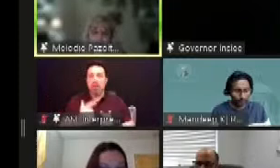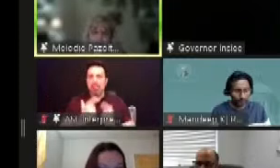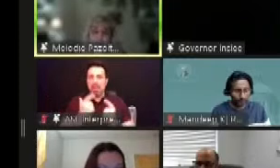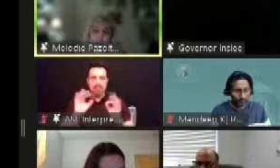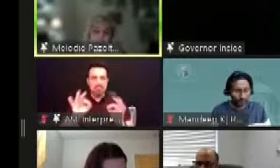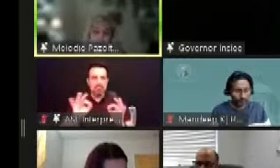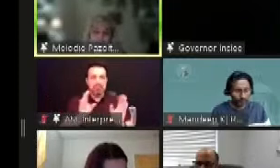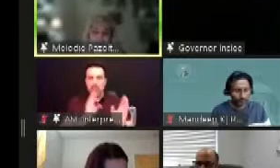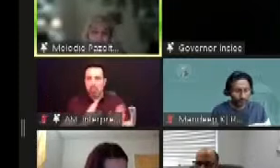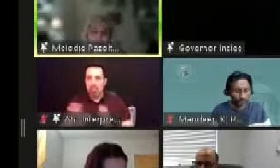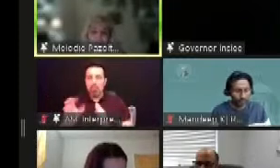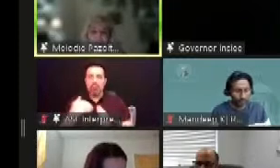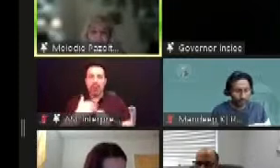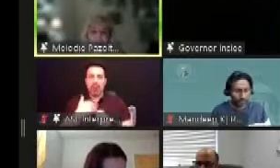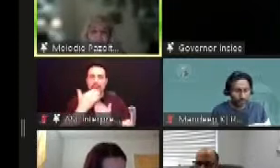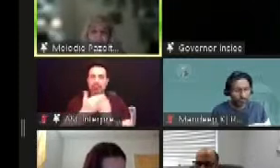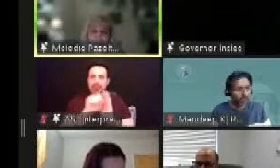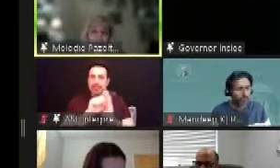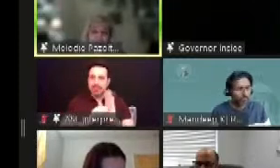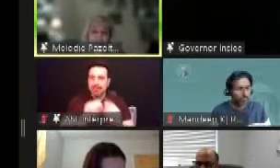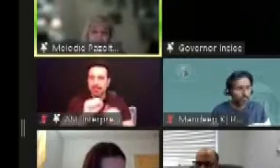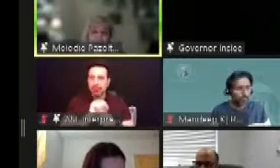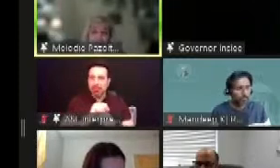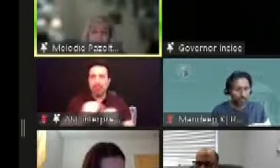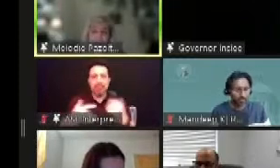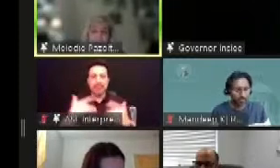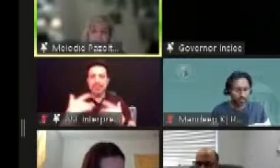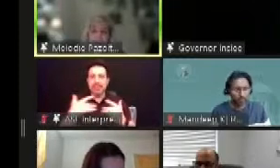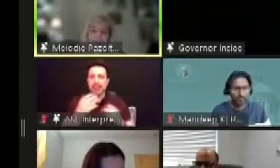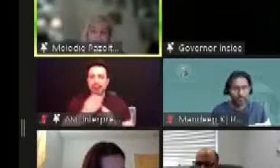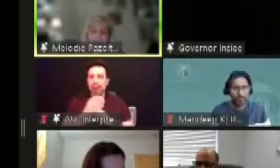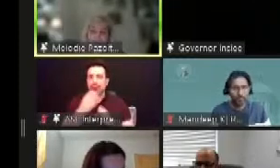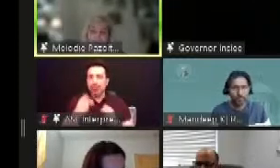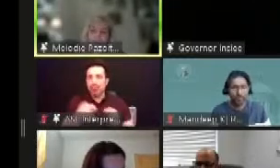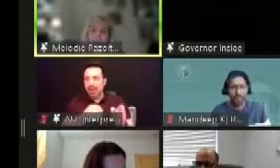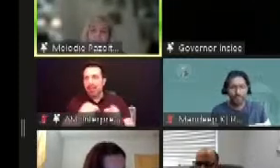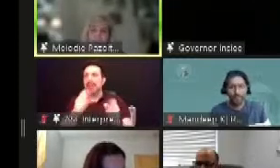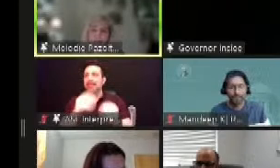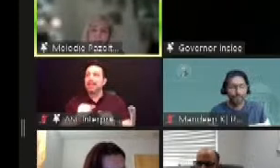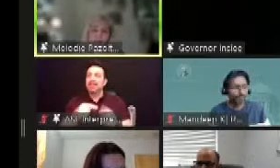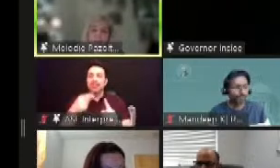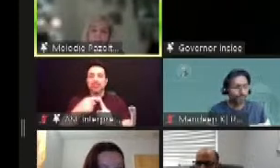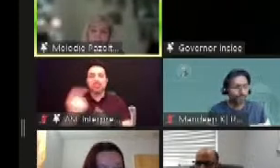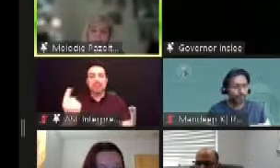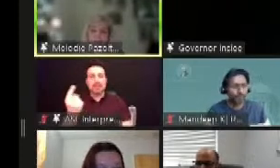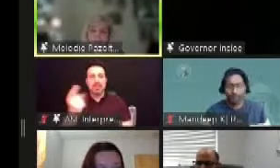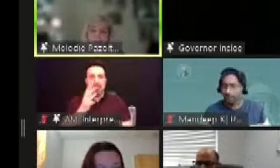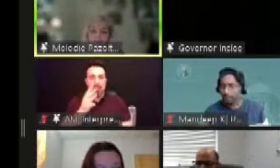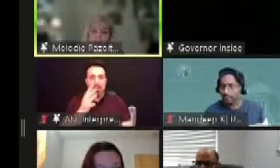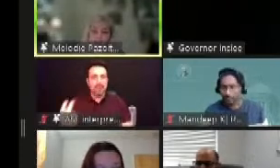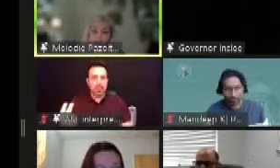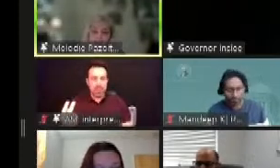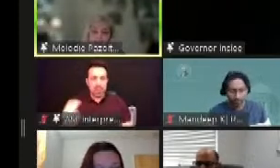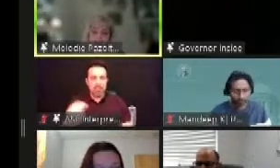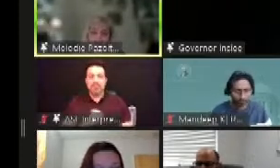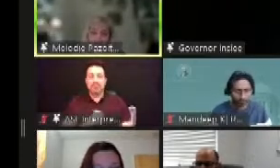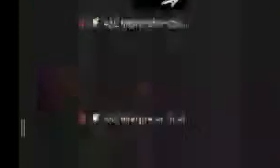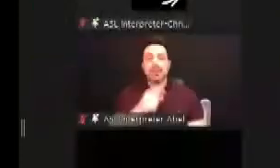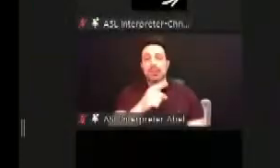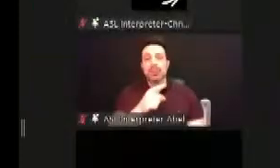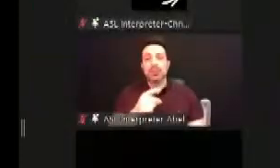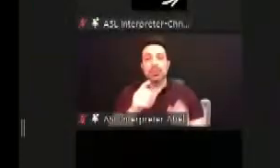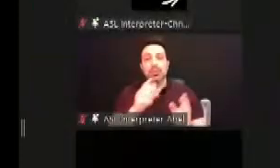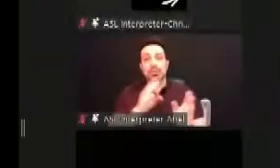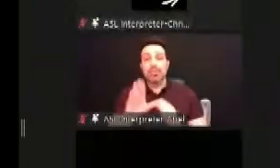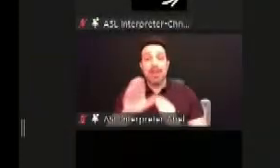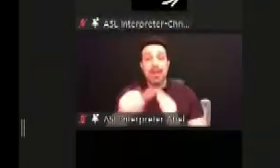order. She had a great state job with an exciting career path. She was a single mom of two. She was going to bring